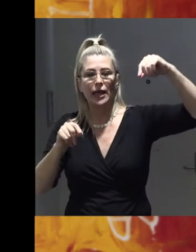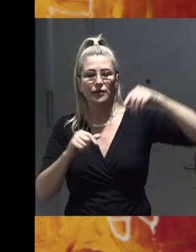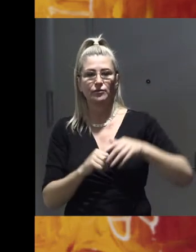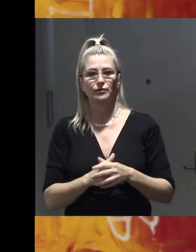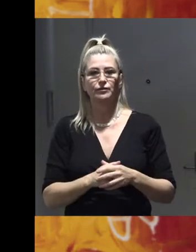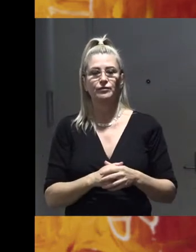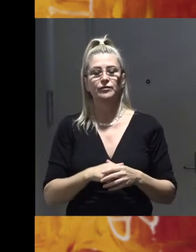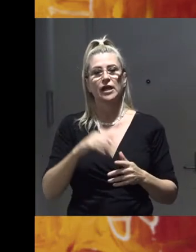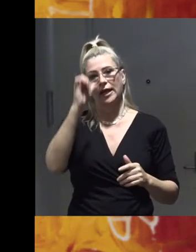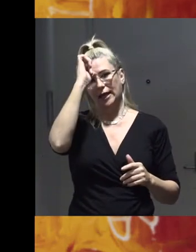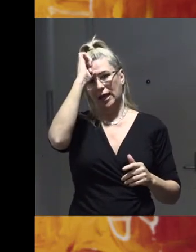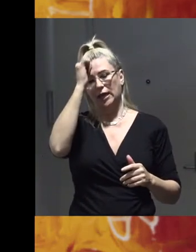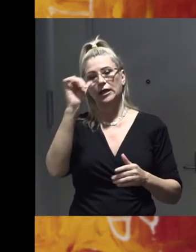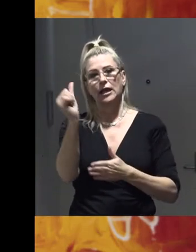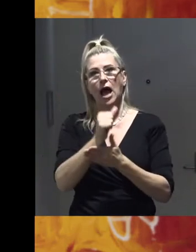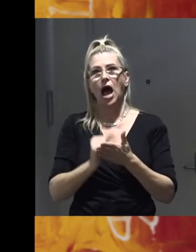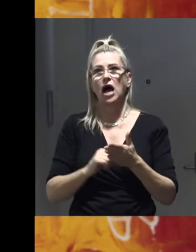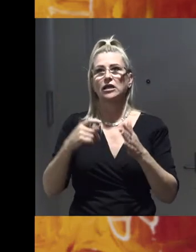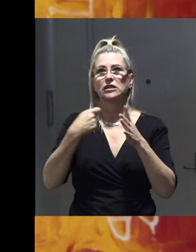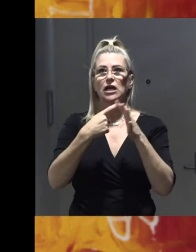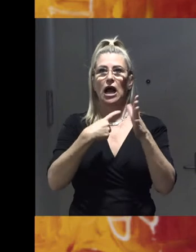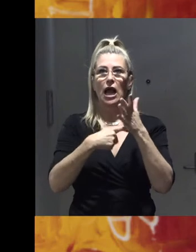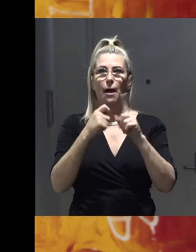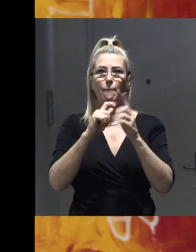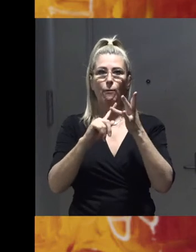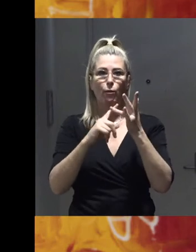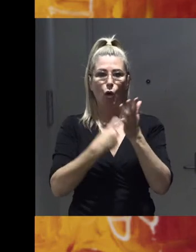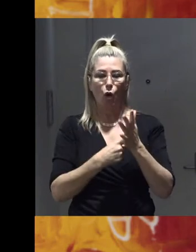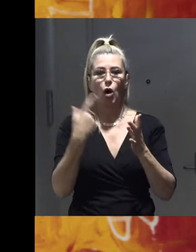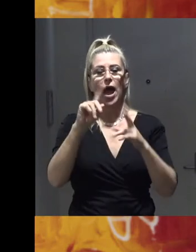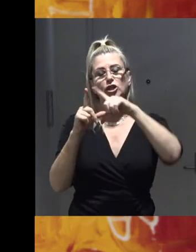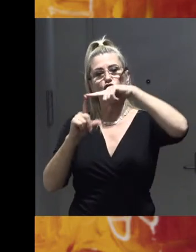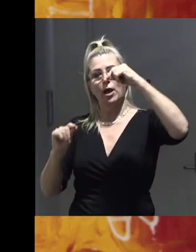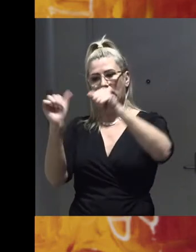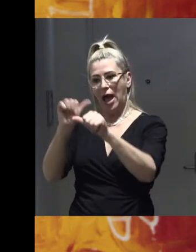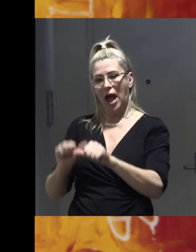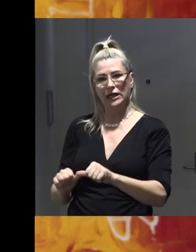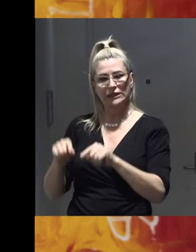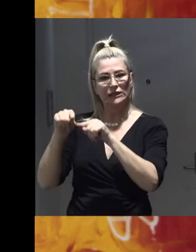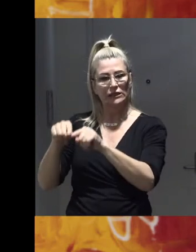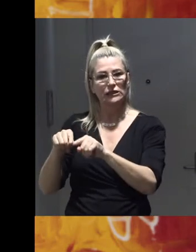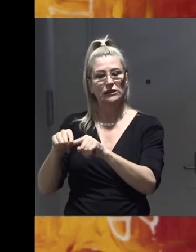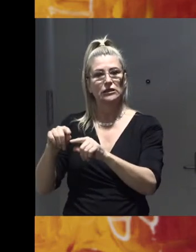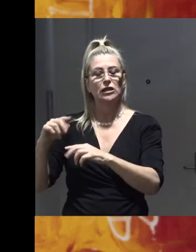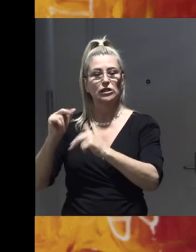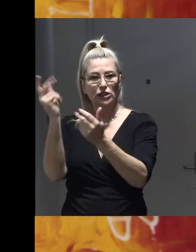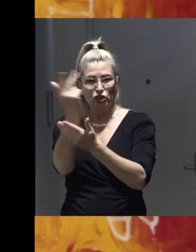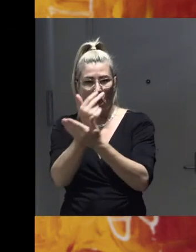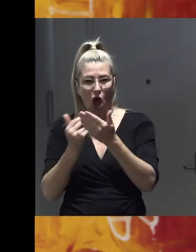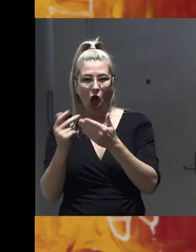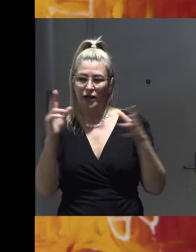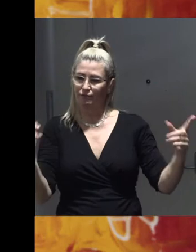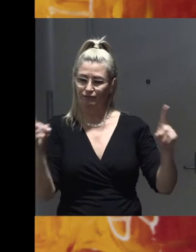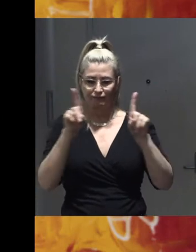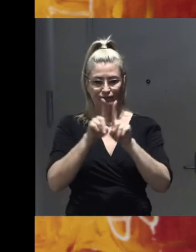the Indian artist Anish Kapoor and the Japanese architect Arata Isazaki teamed up to design